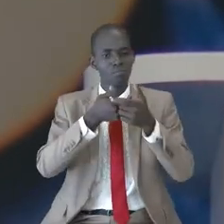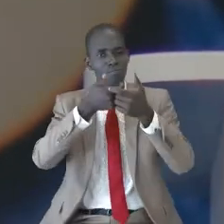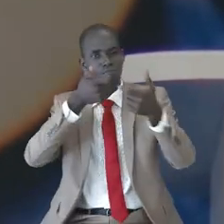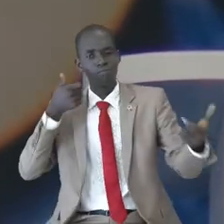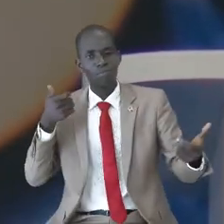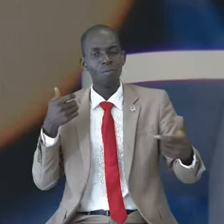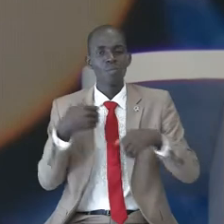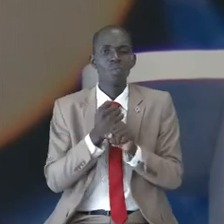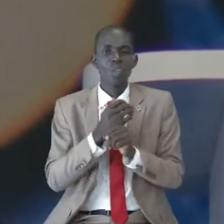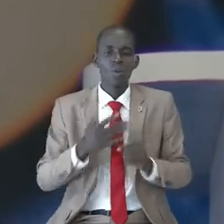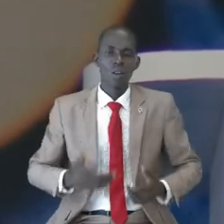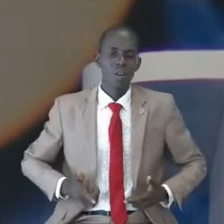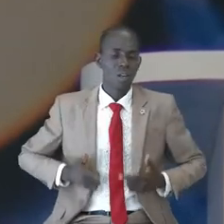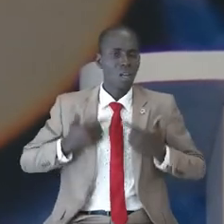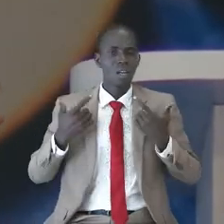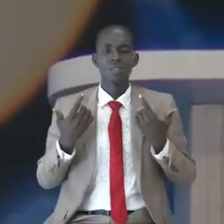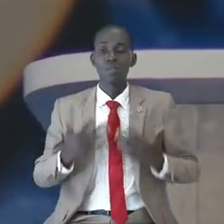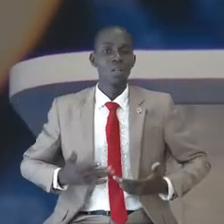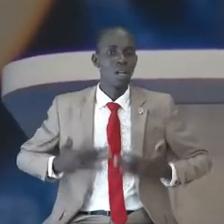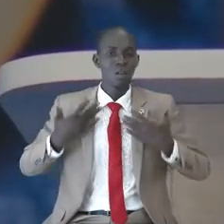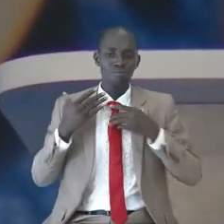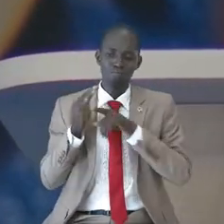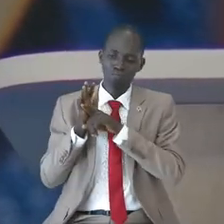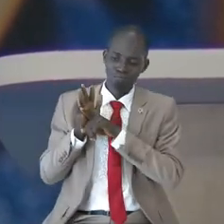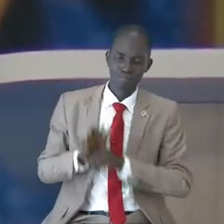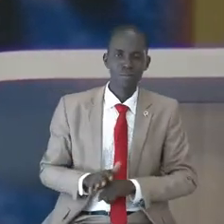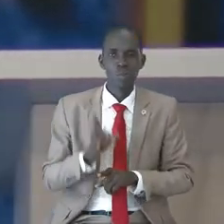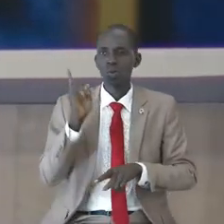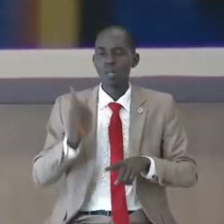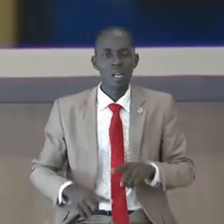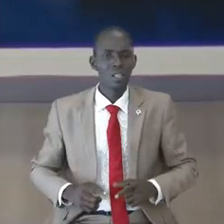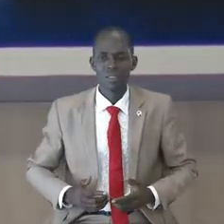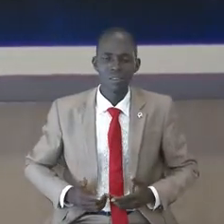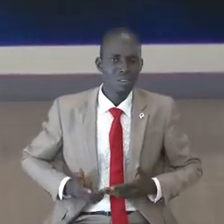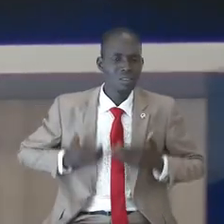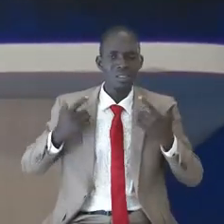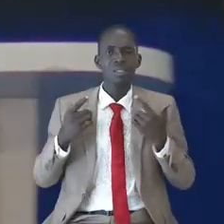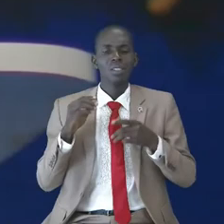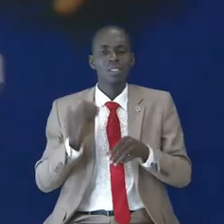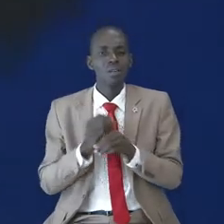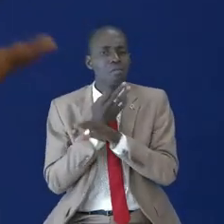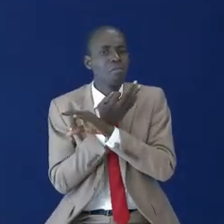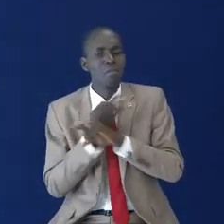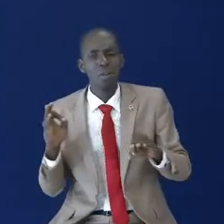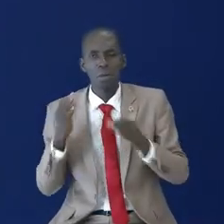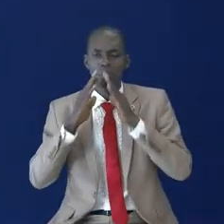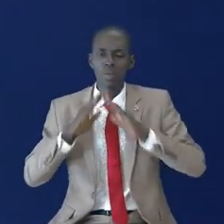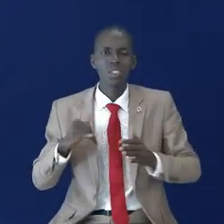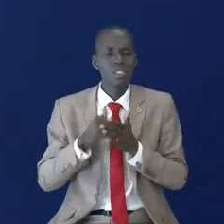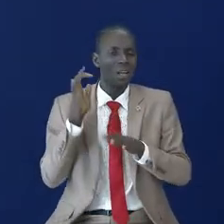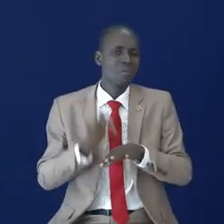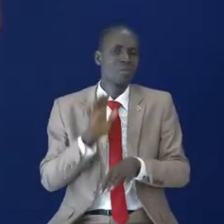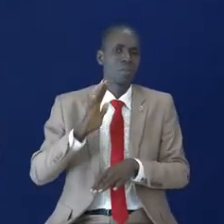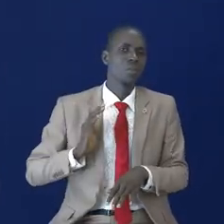your life oppressed, and it's like you cannot live in freedom and in peace, and it affects your soul.